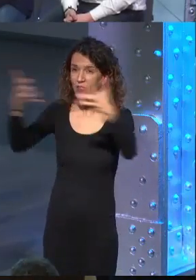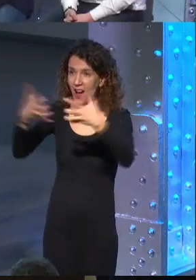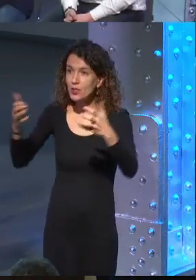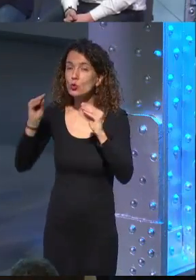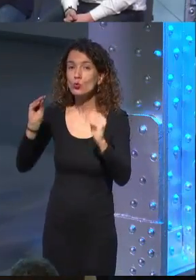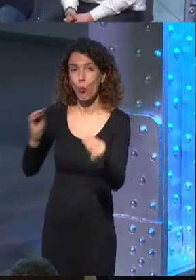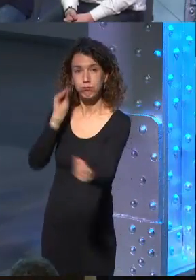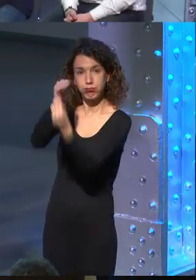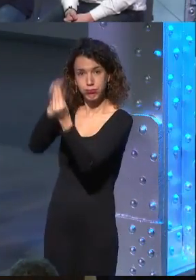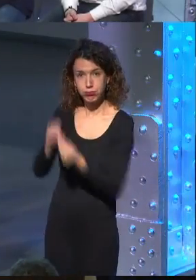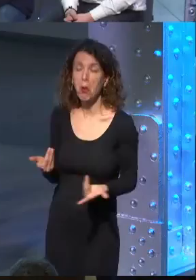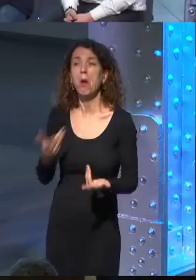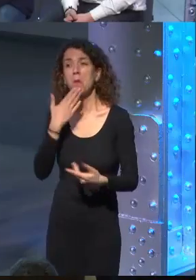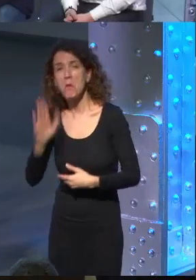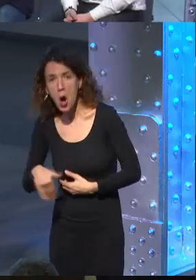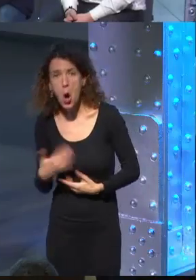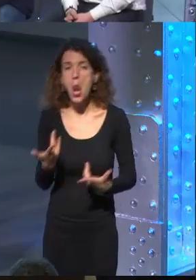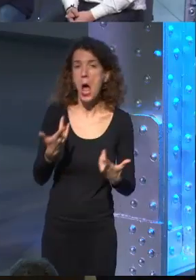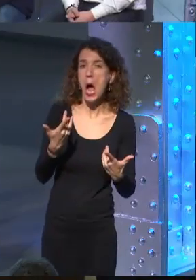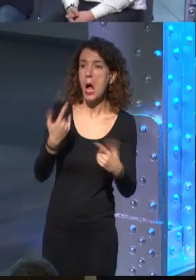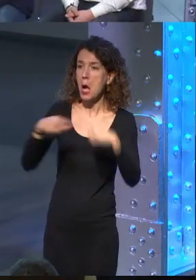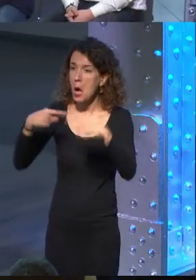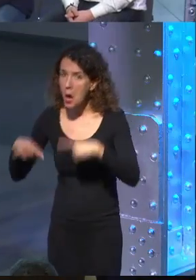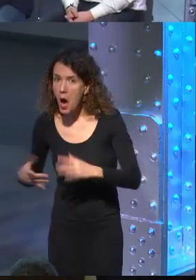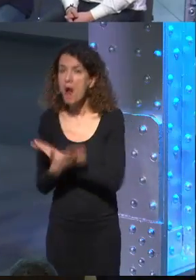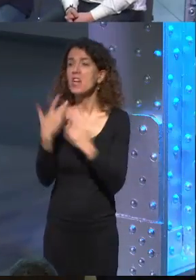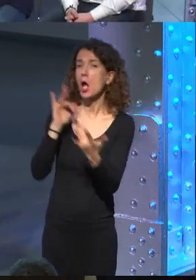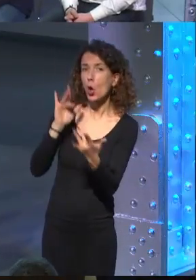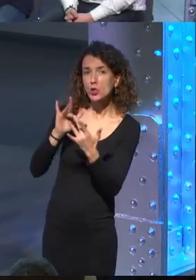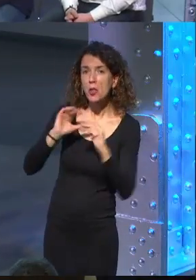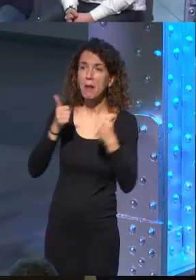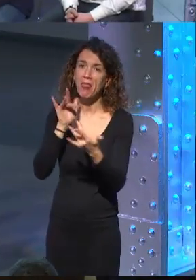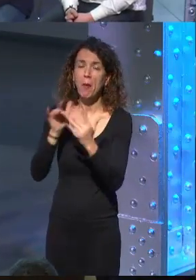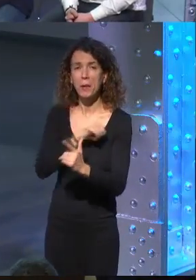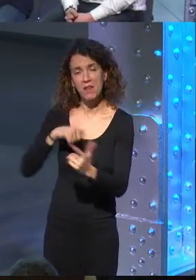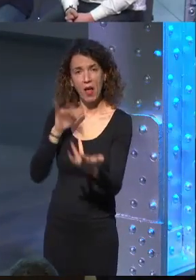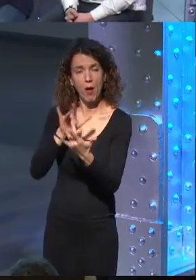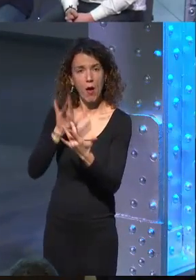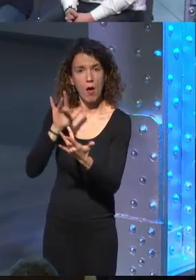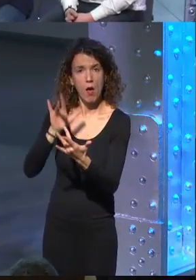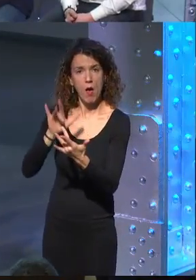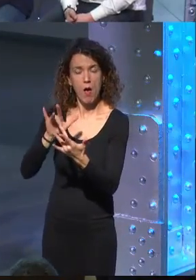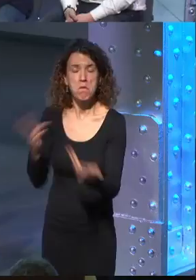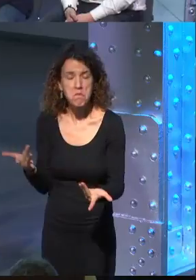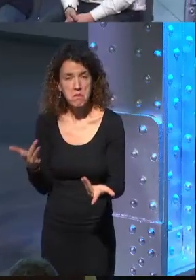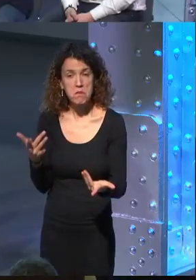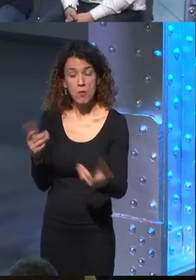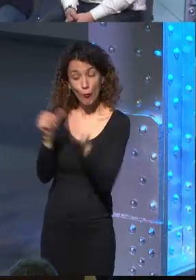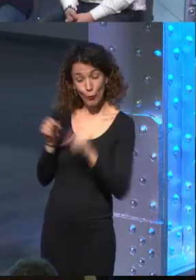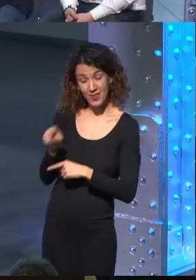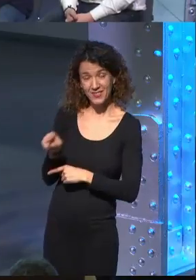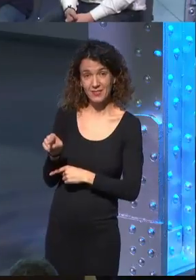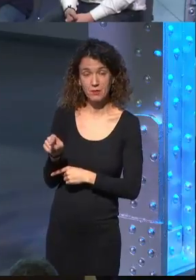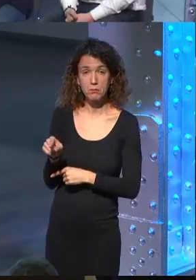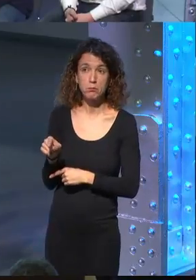meet someone that says the same as you do. You get along well. You start chatting. You start chatting on a